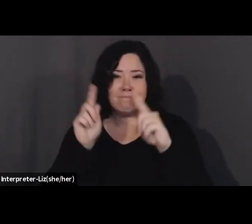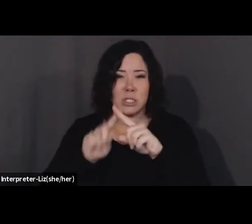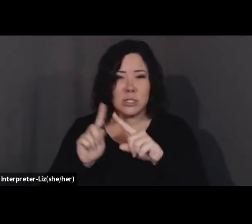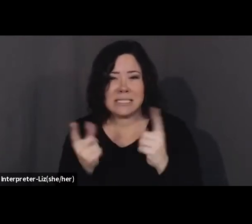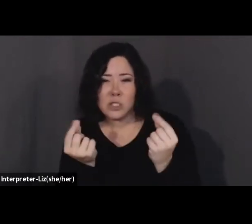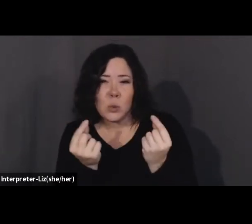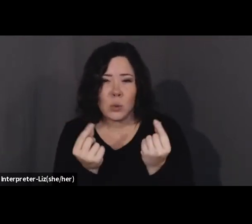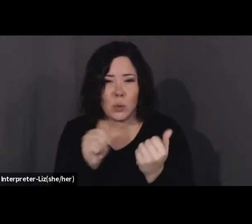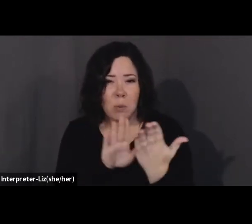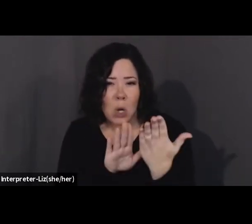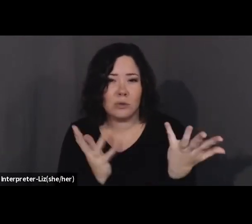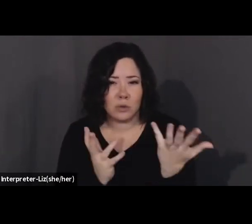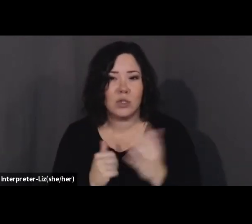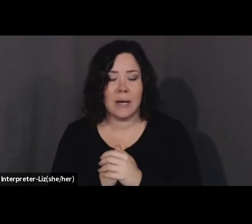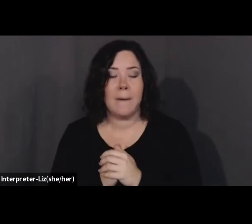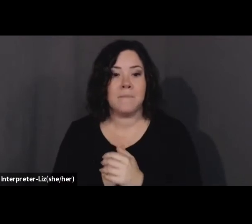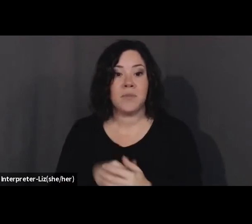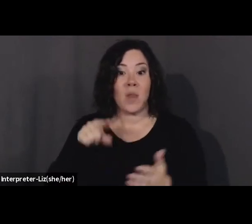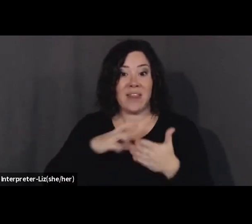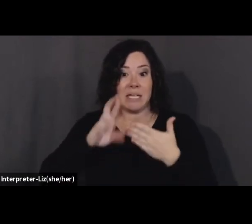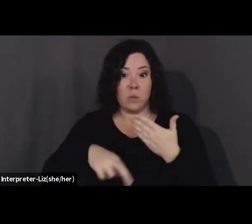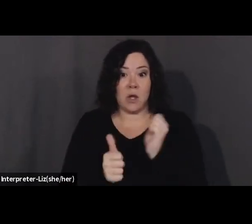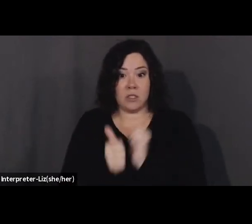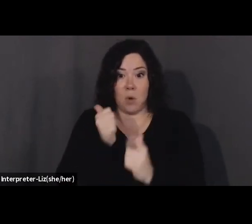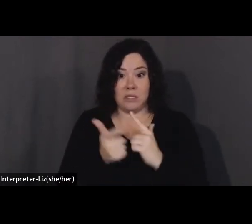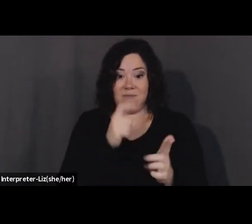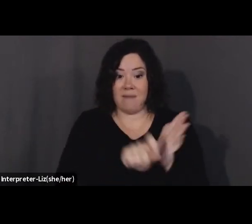the results that I'm going to share right initially are from phase